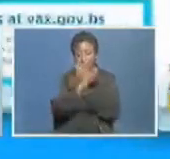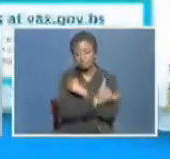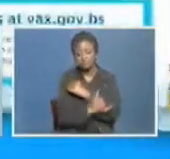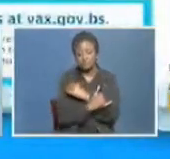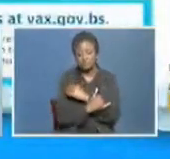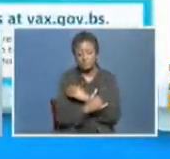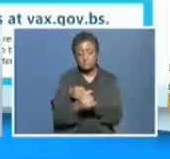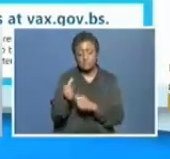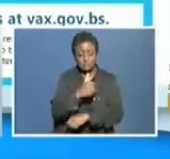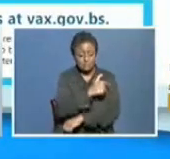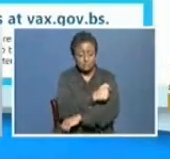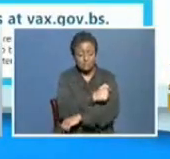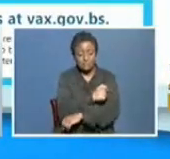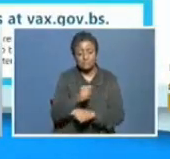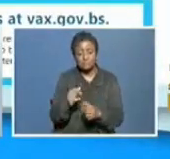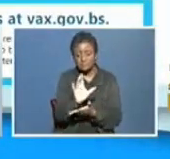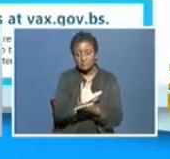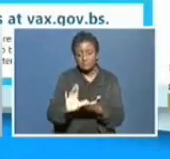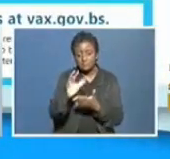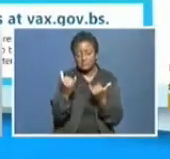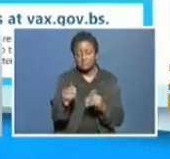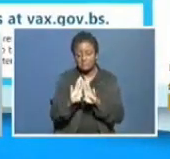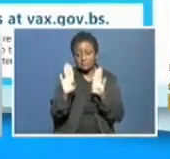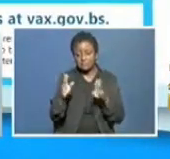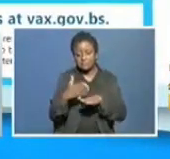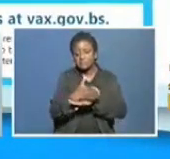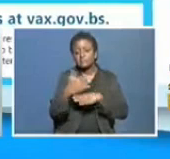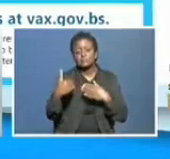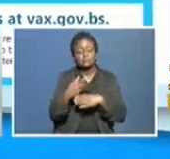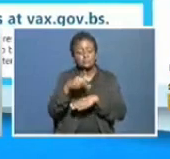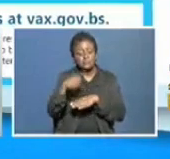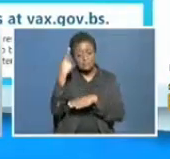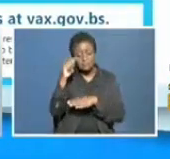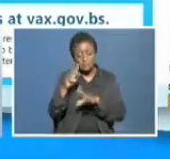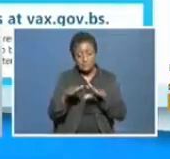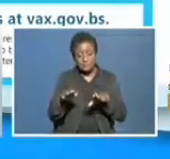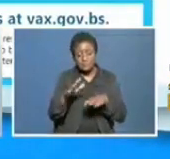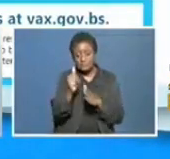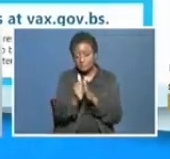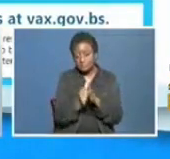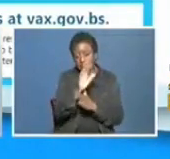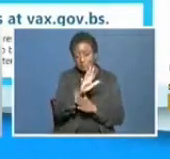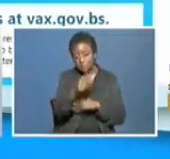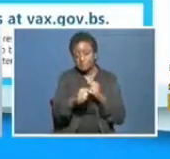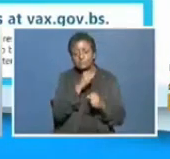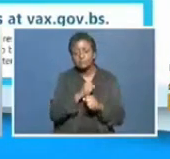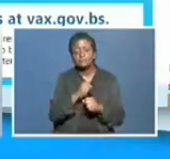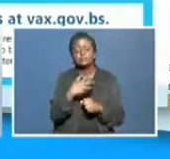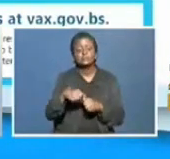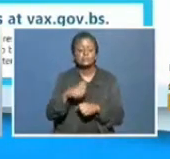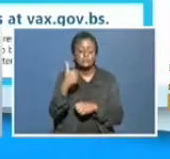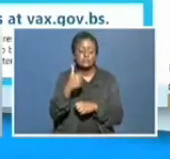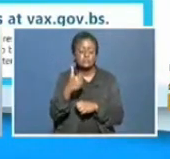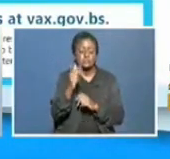COVID vaccination centers now open across New Providence for children 5 years and older. Parents can visit the Fleming and Flamingo Streets